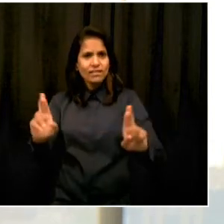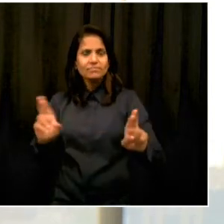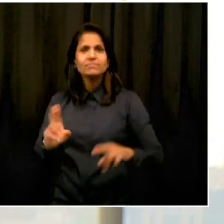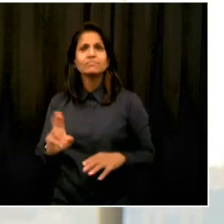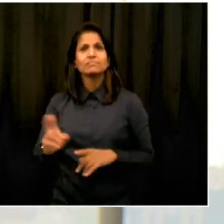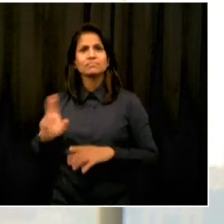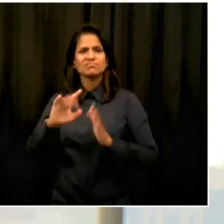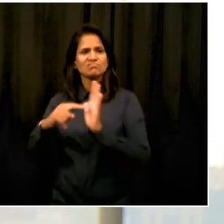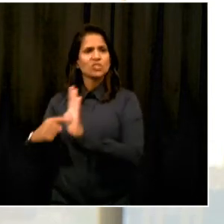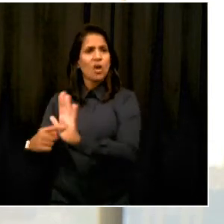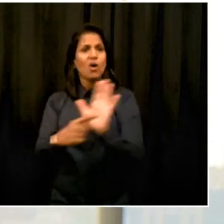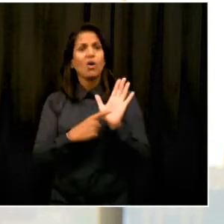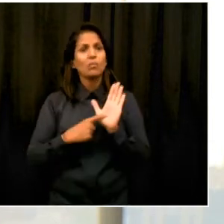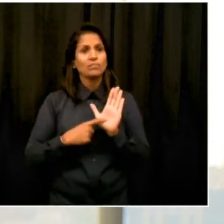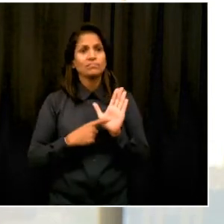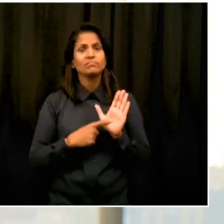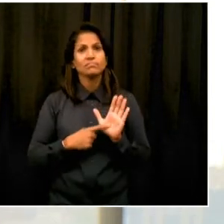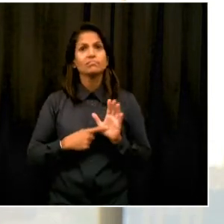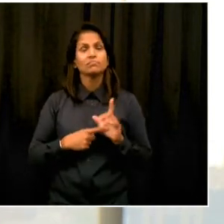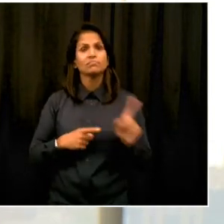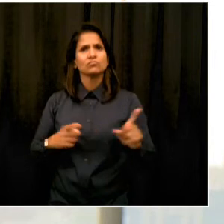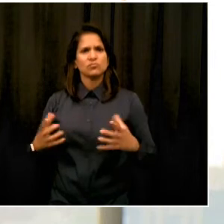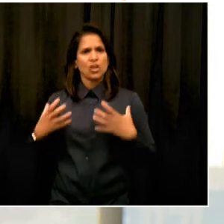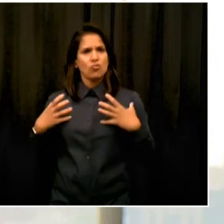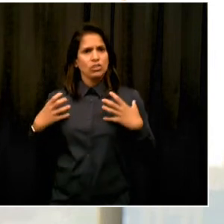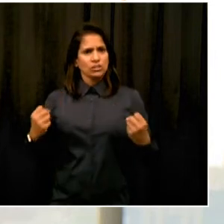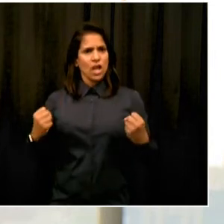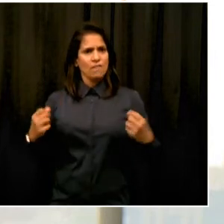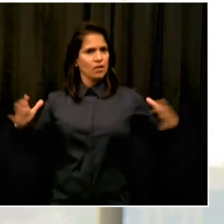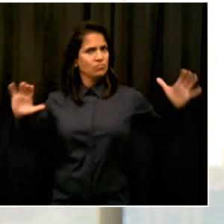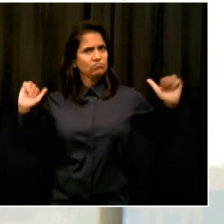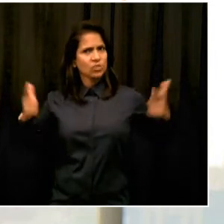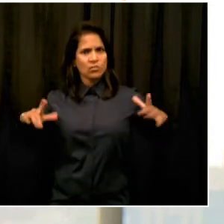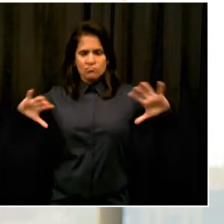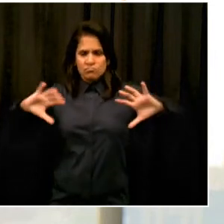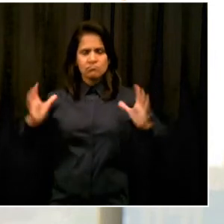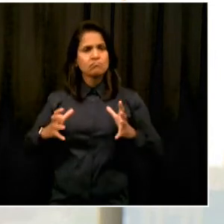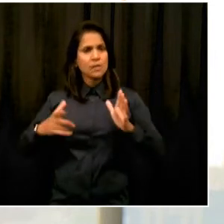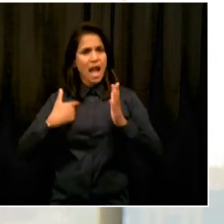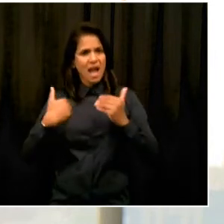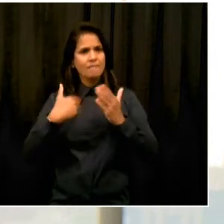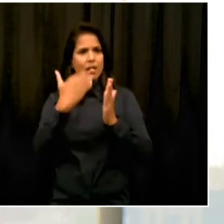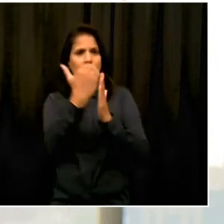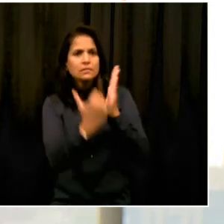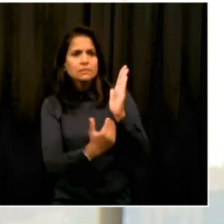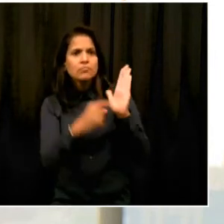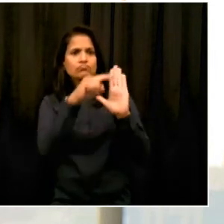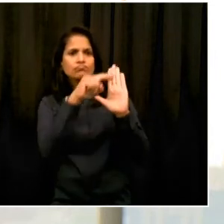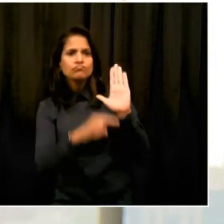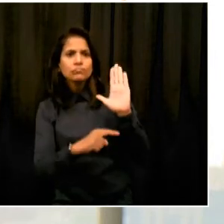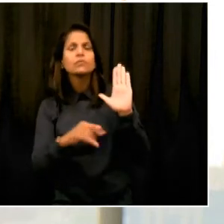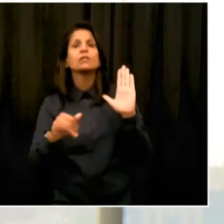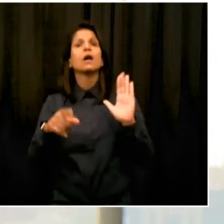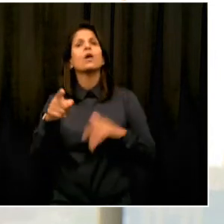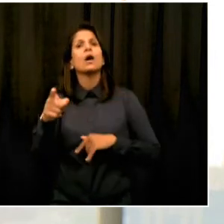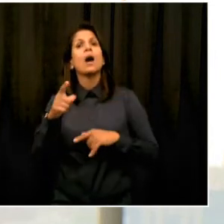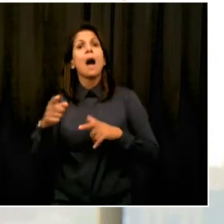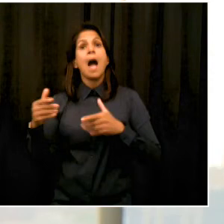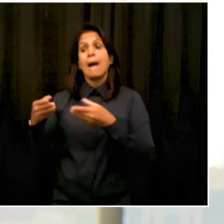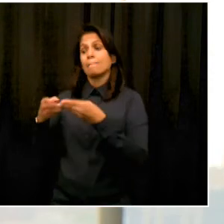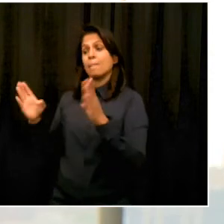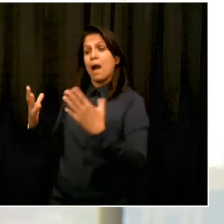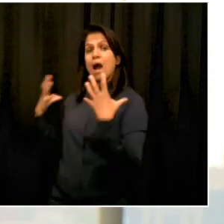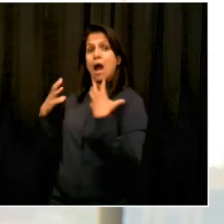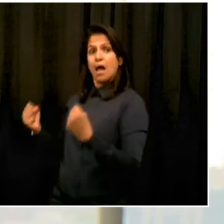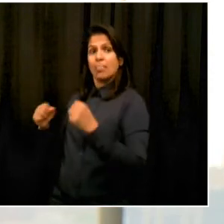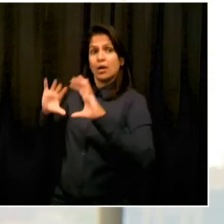Today, we present a vision that focuses on public health and social justice. These will be